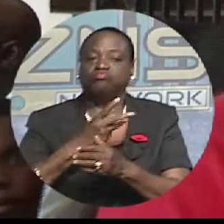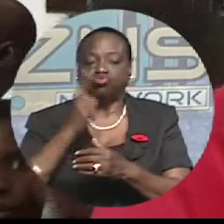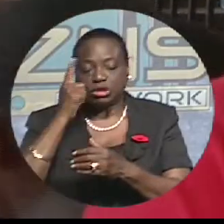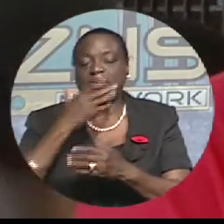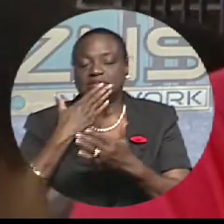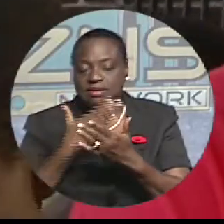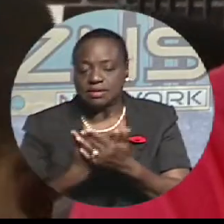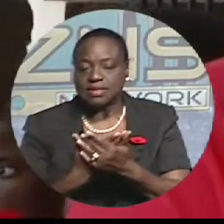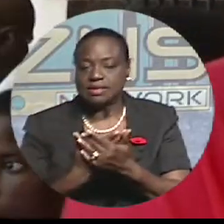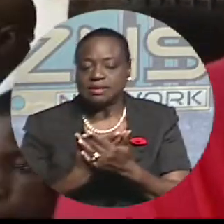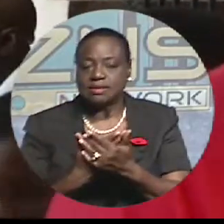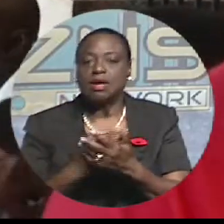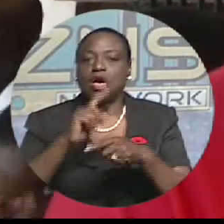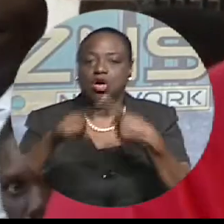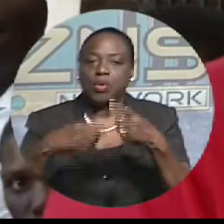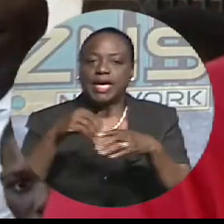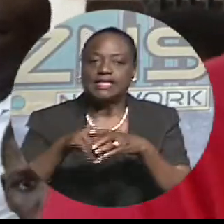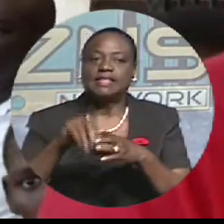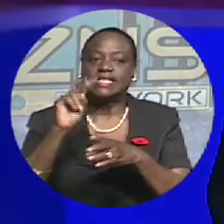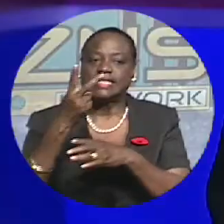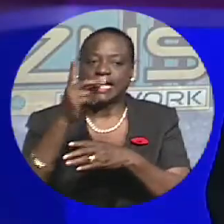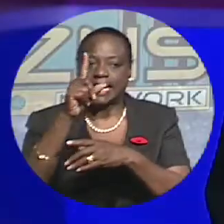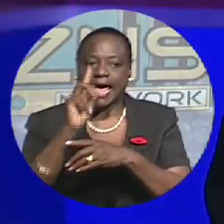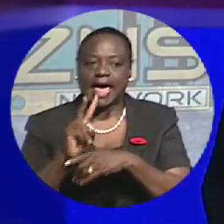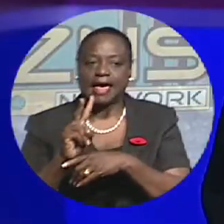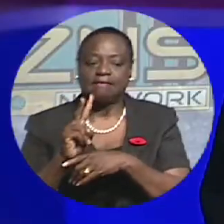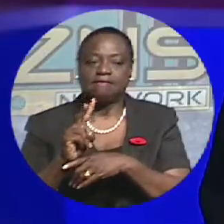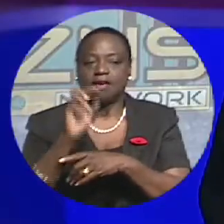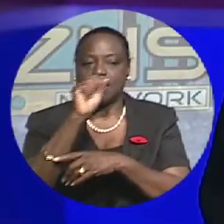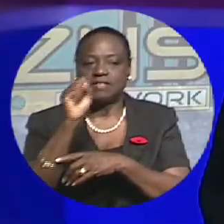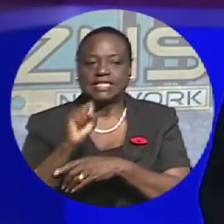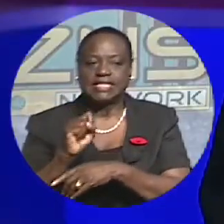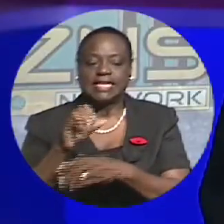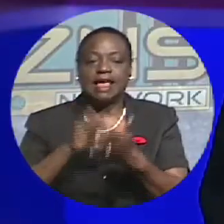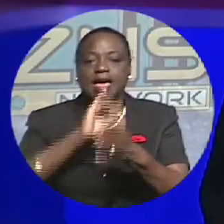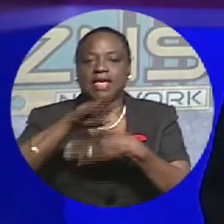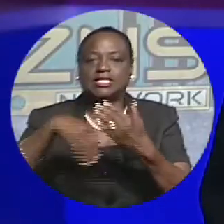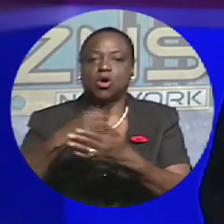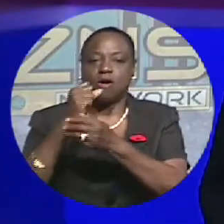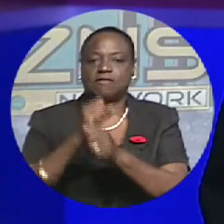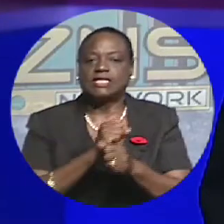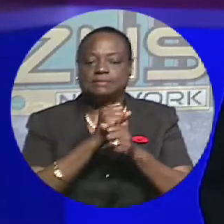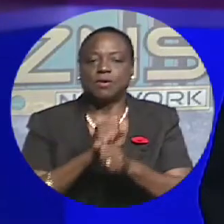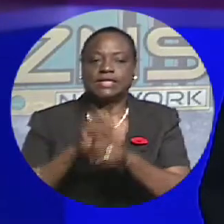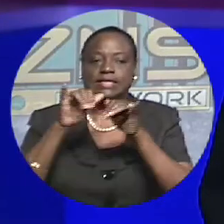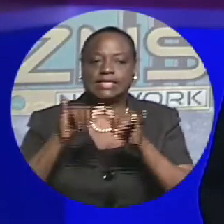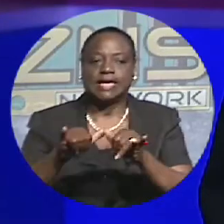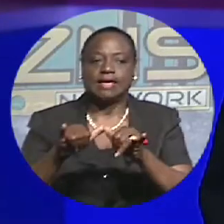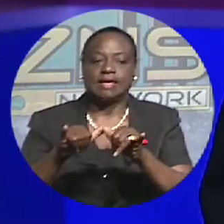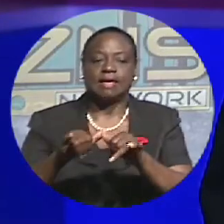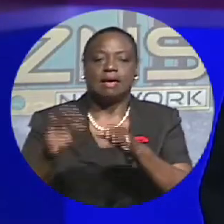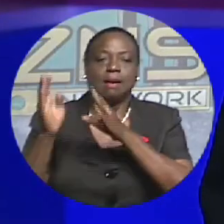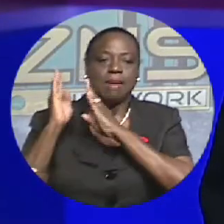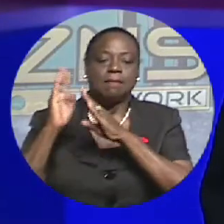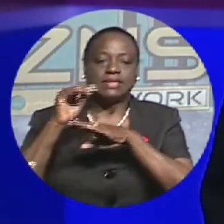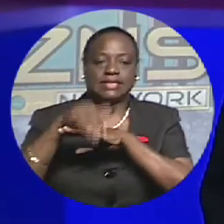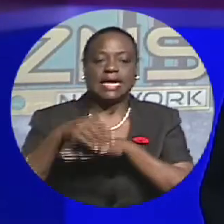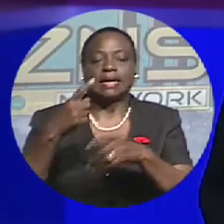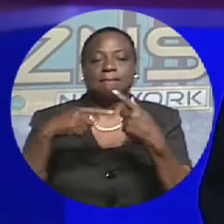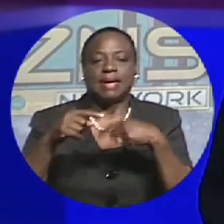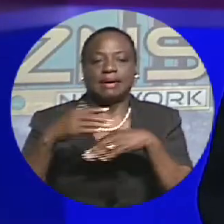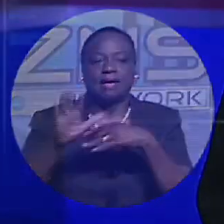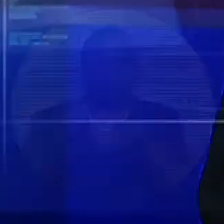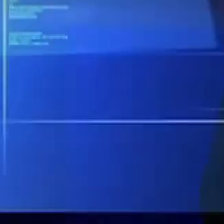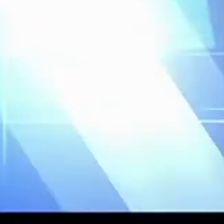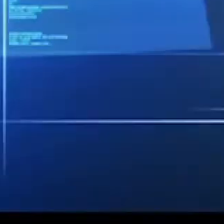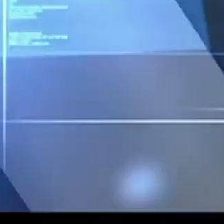good going into our second half of the season. And that will do it for sports. Stay tuned. The Bahamas Tonight comes back after the